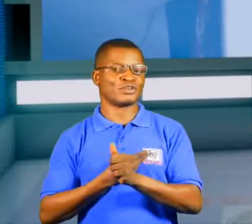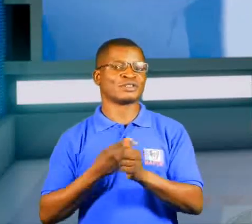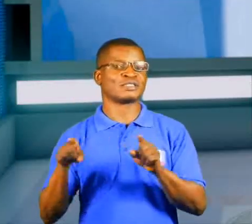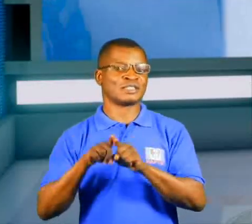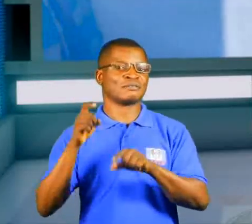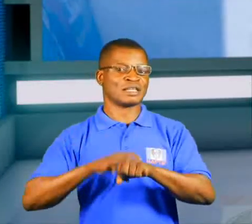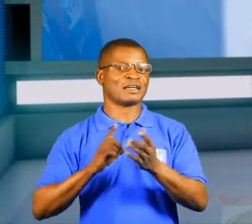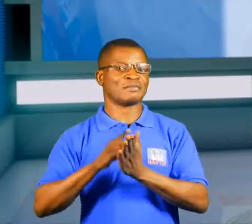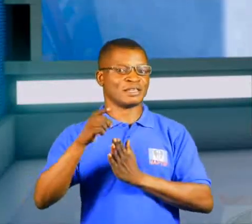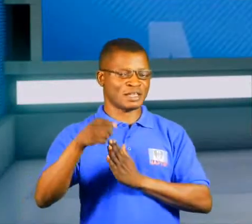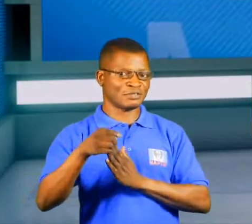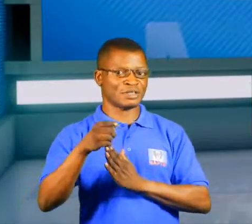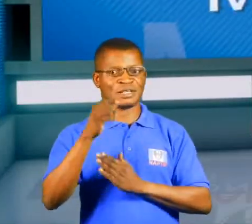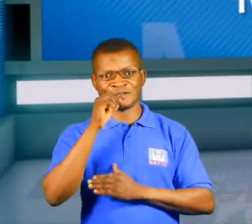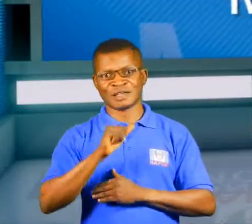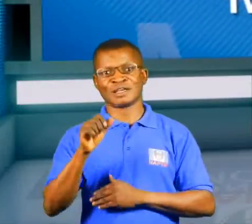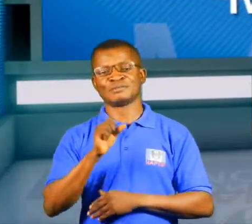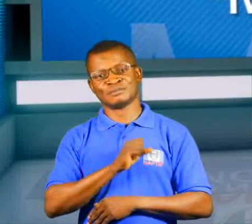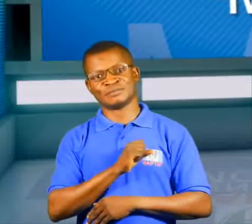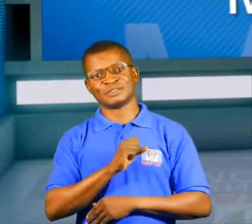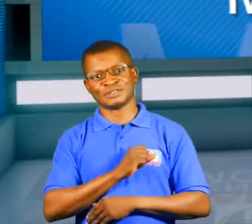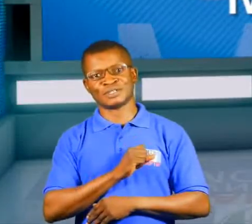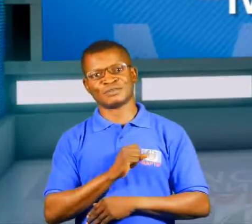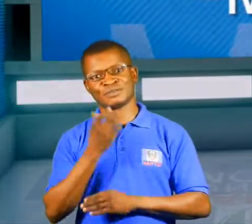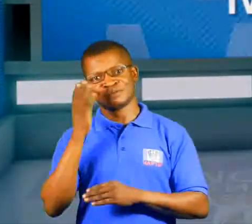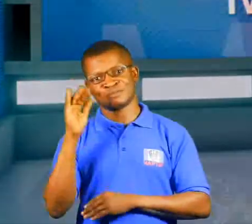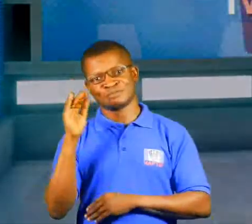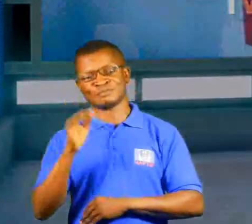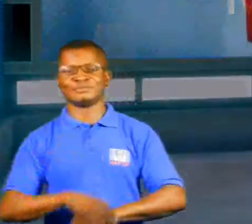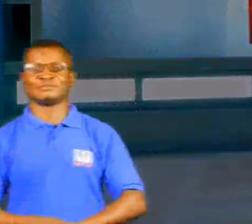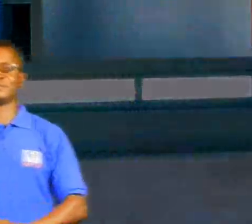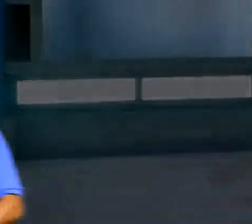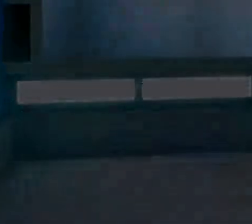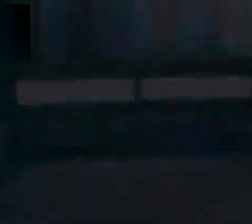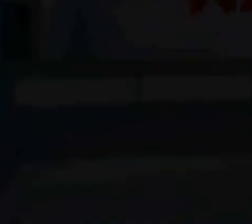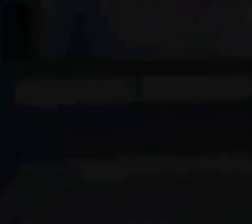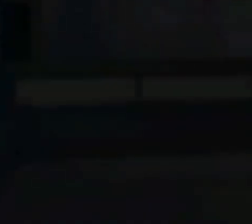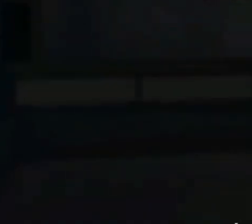same time next week. I'm Angela Agbegi. Goodbye.